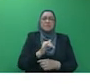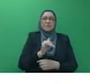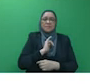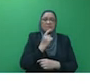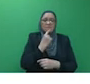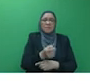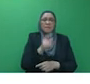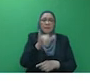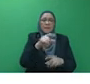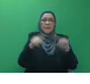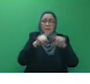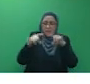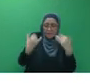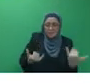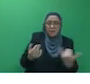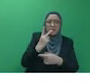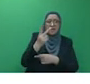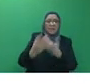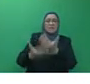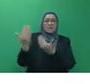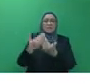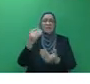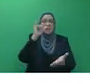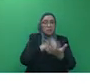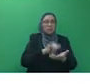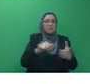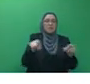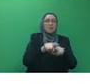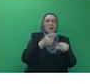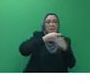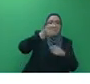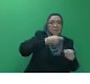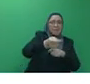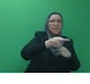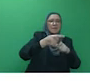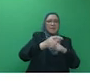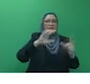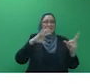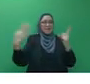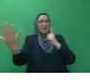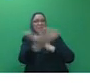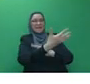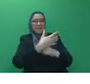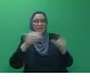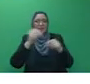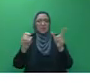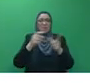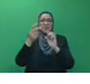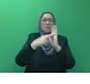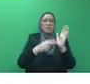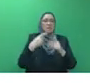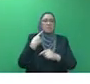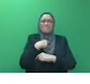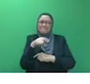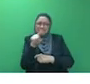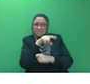that one is called playing the crowd or playing the room that technique that they use when you look around you pick on one guy and then we do some comedy that's actually much easier now uh